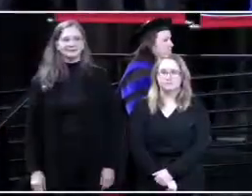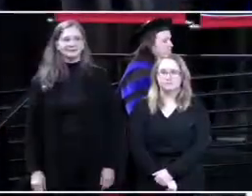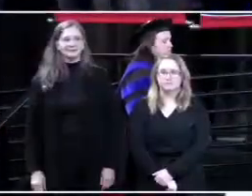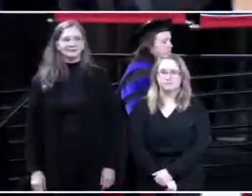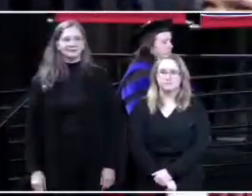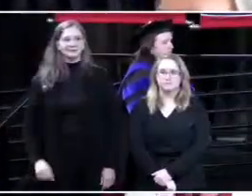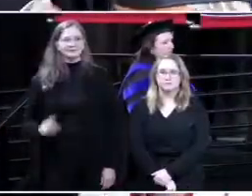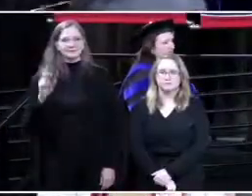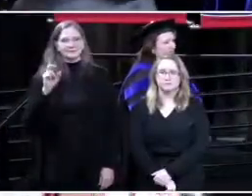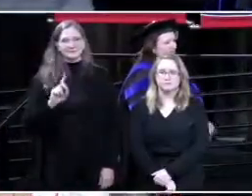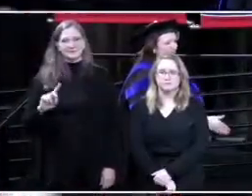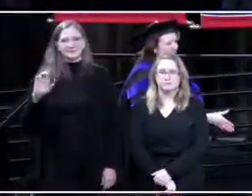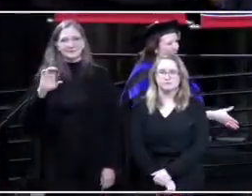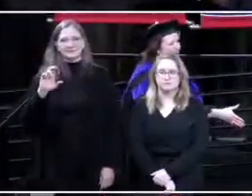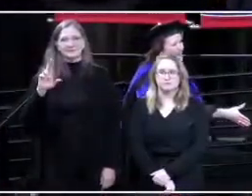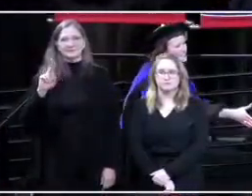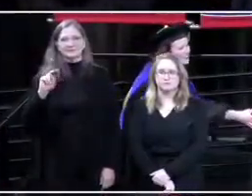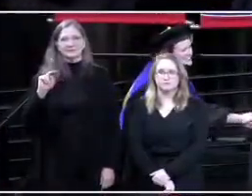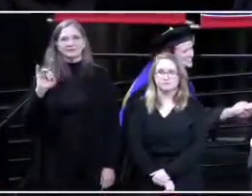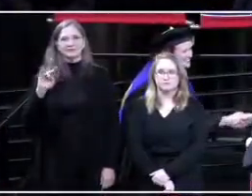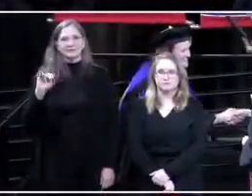Desiree Cunningham.